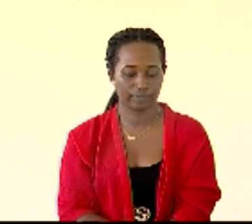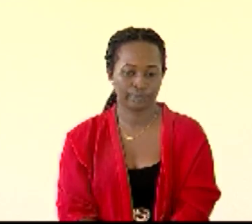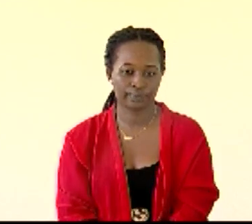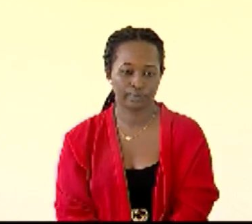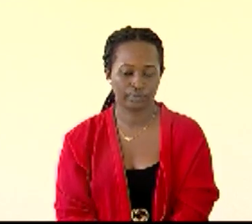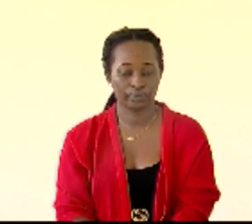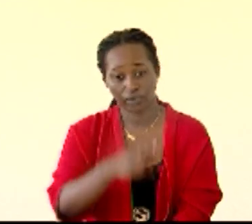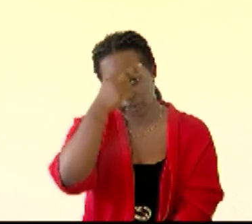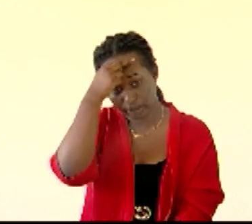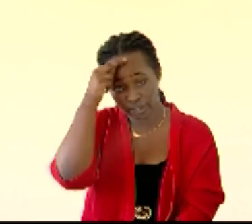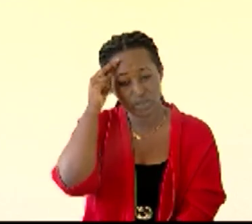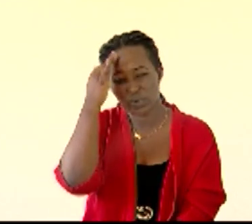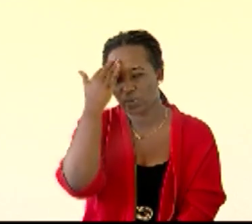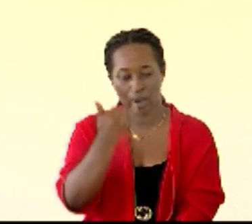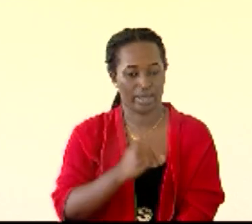The reason as to why.